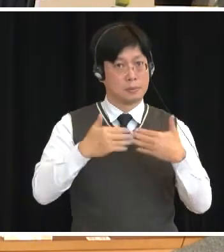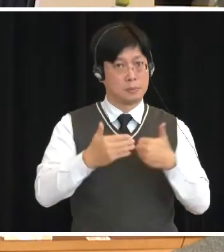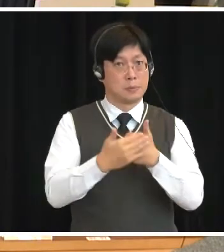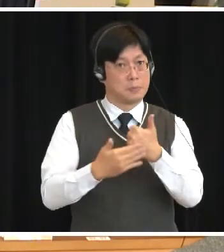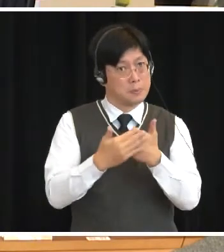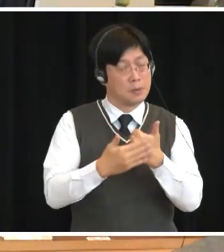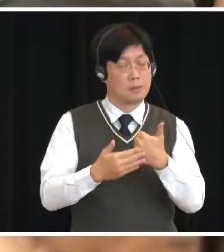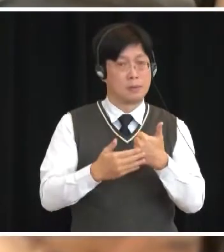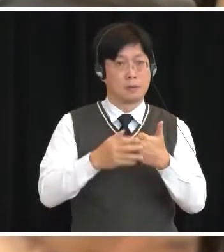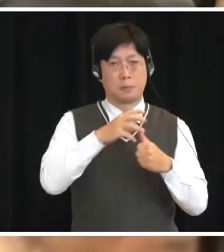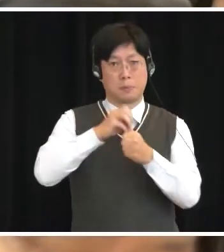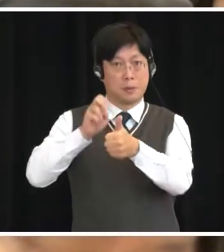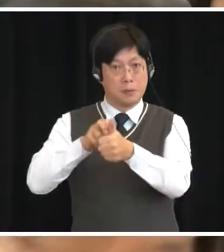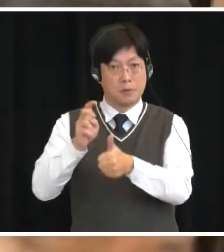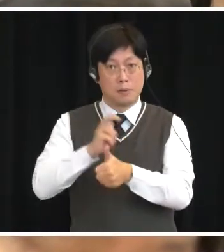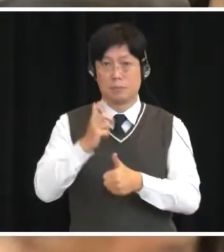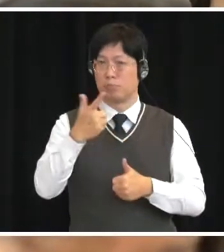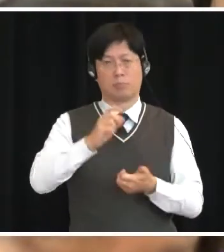a child,